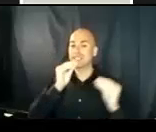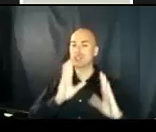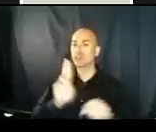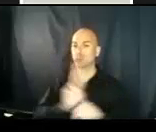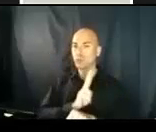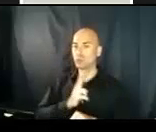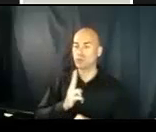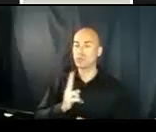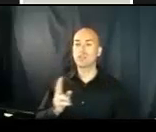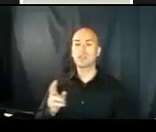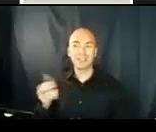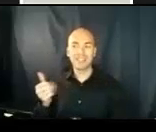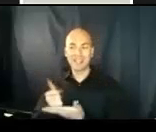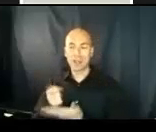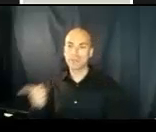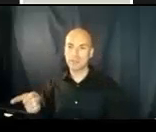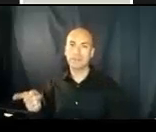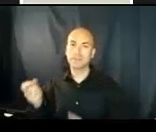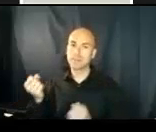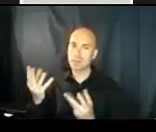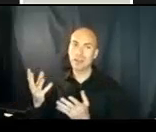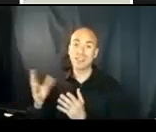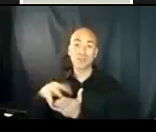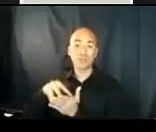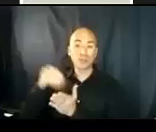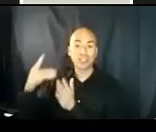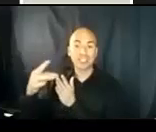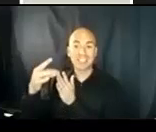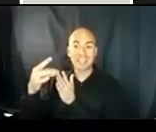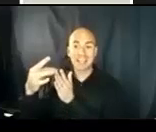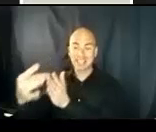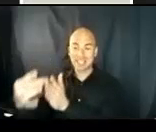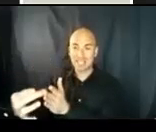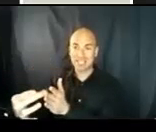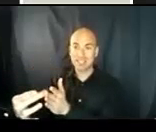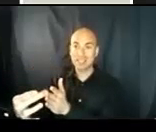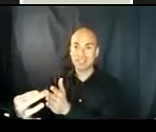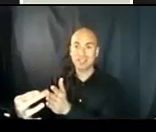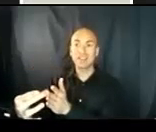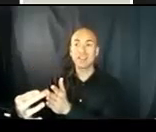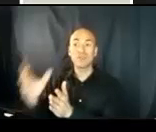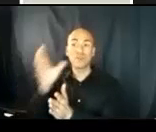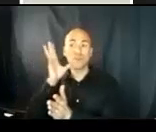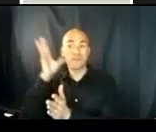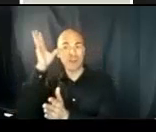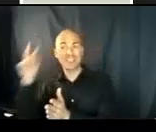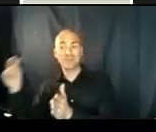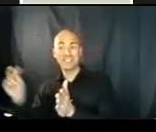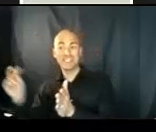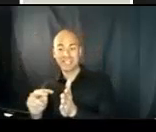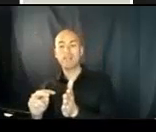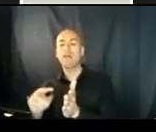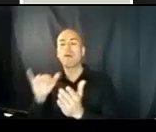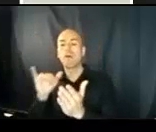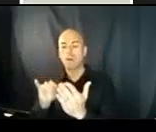And for those students who have learning guides, such as parents, it's so helpful for those parents to come and see what their parents,